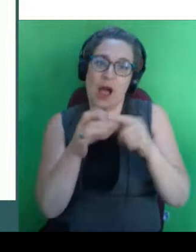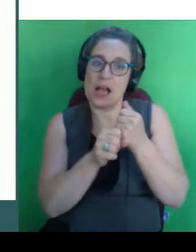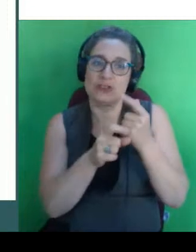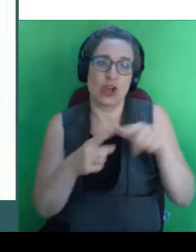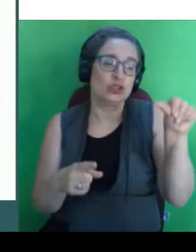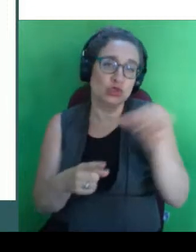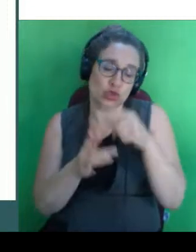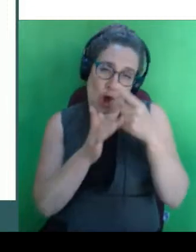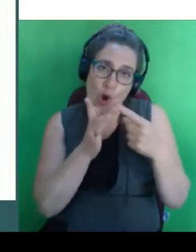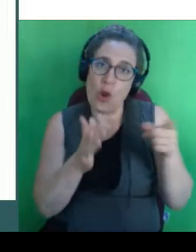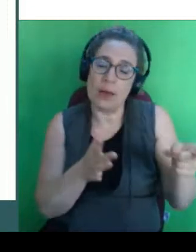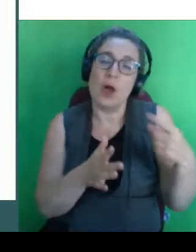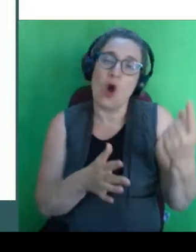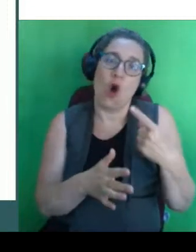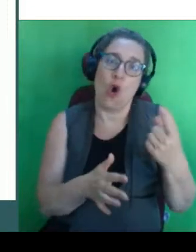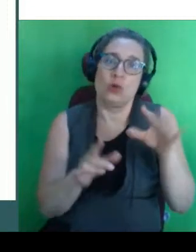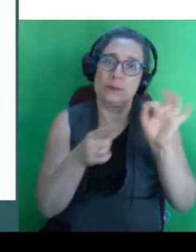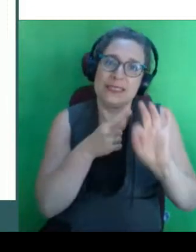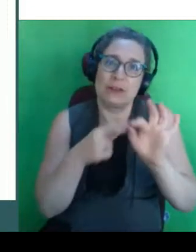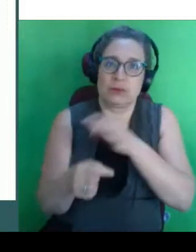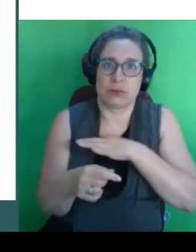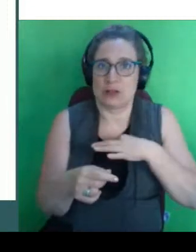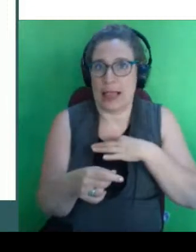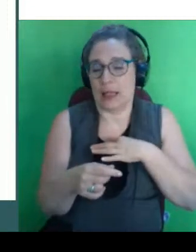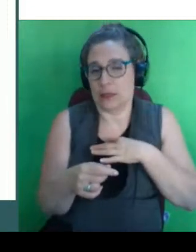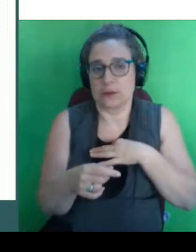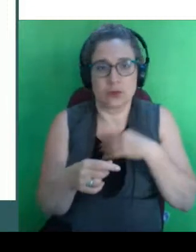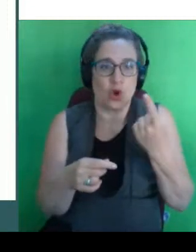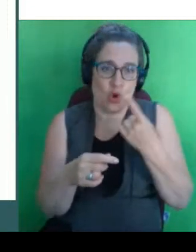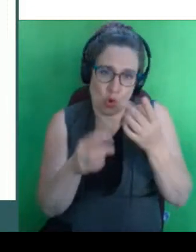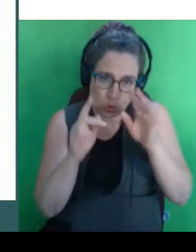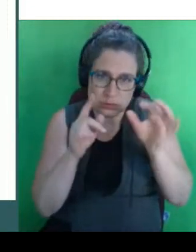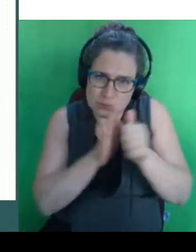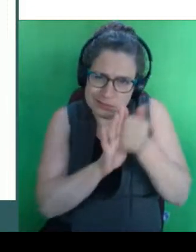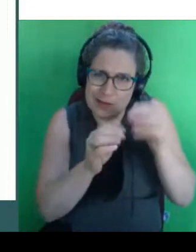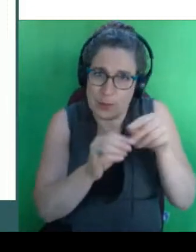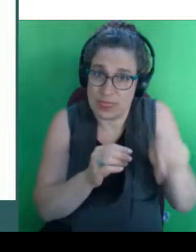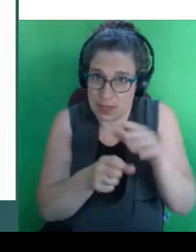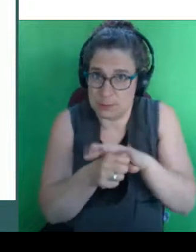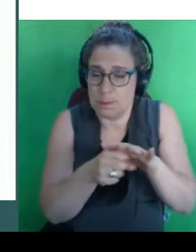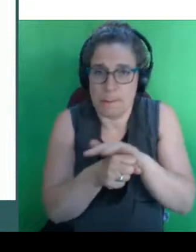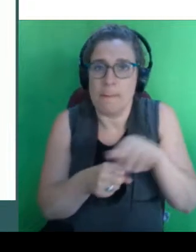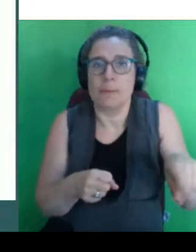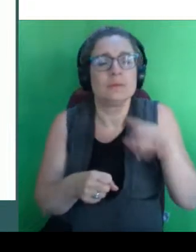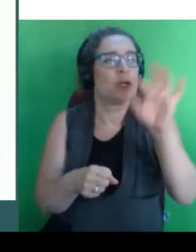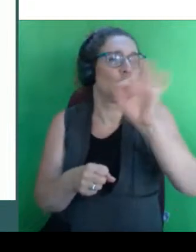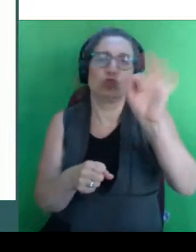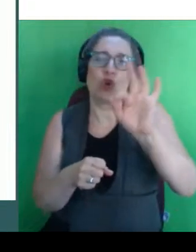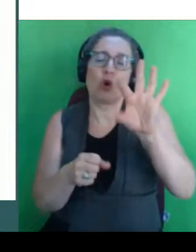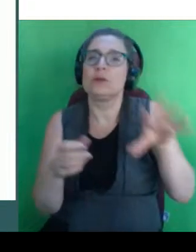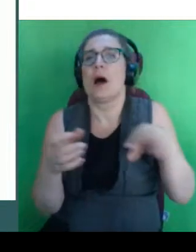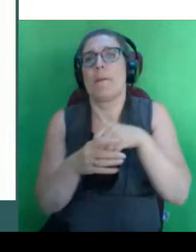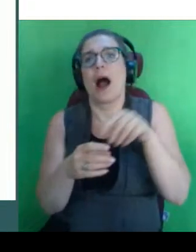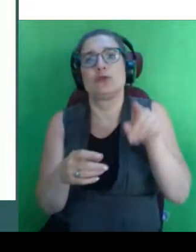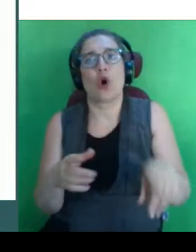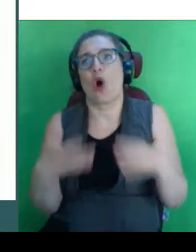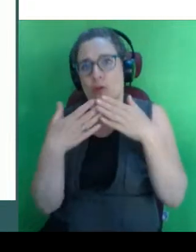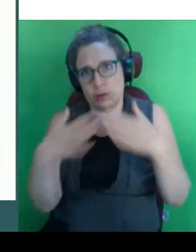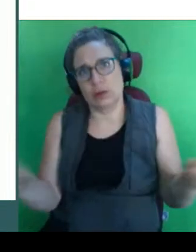drug allergy for that reason. So this is separate from, it should be thought of as separately from the other